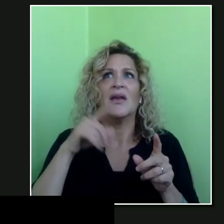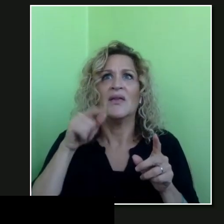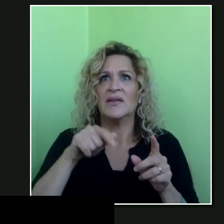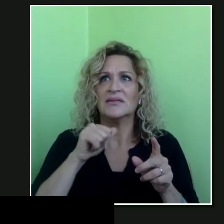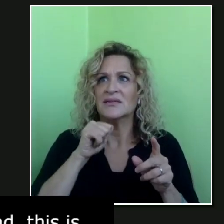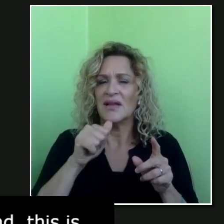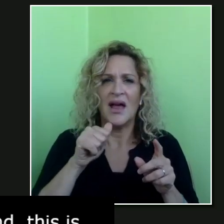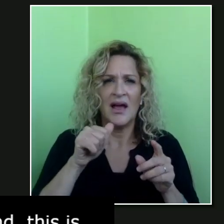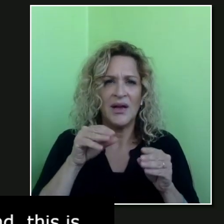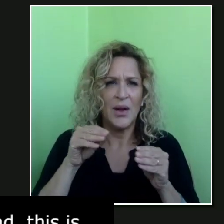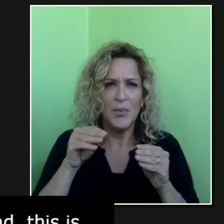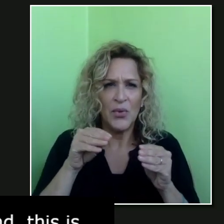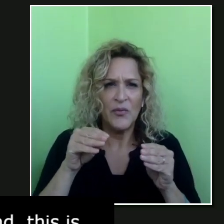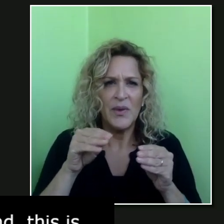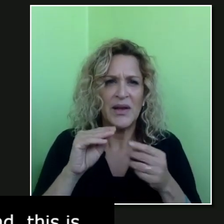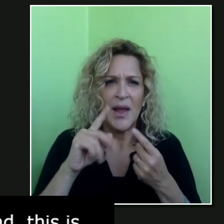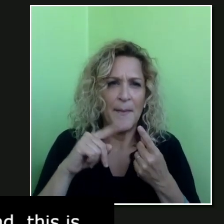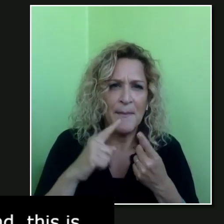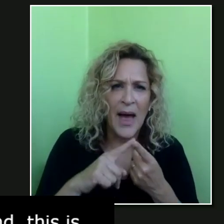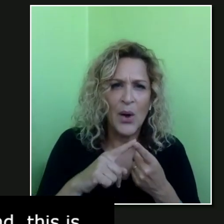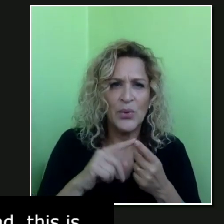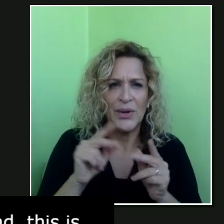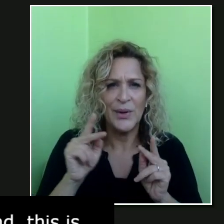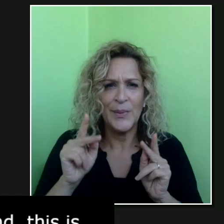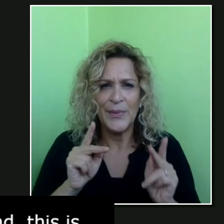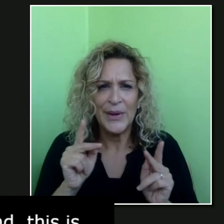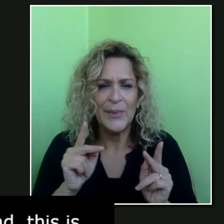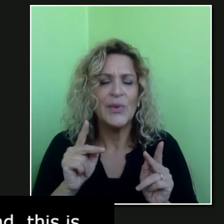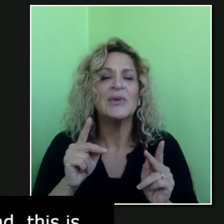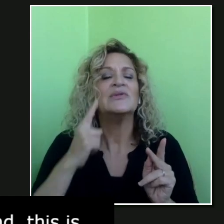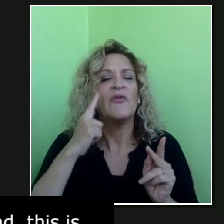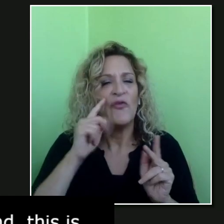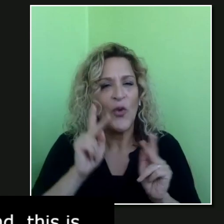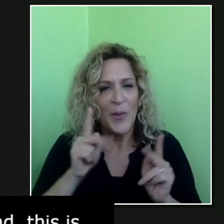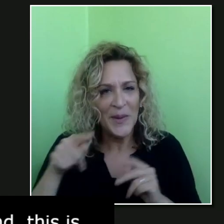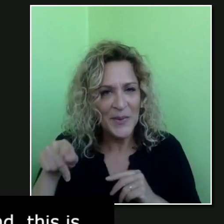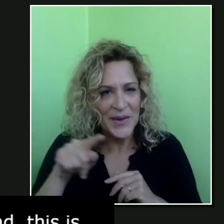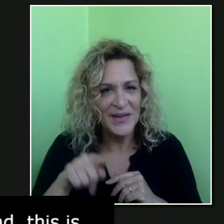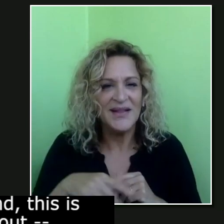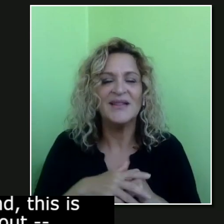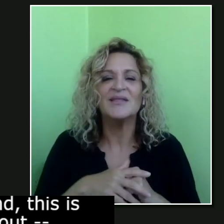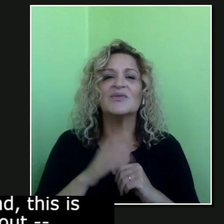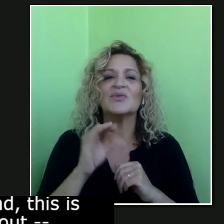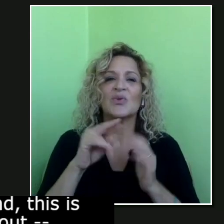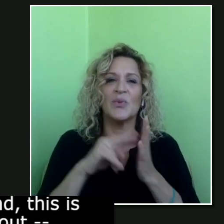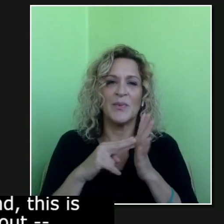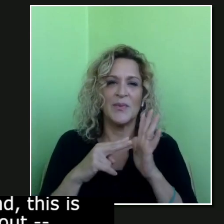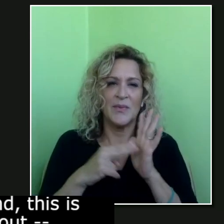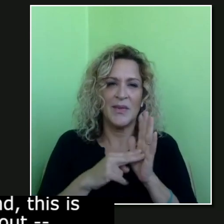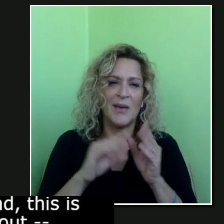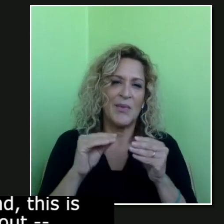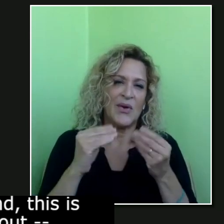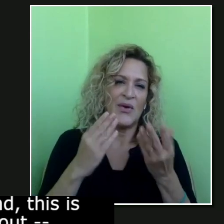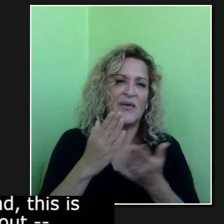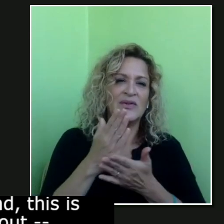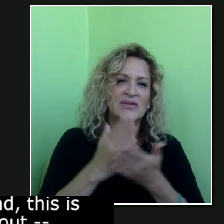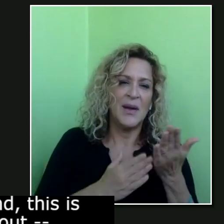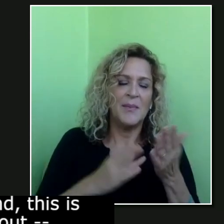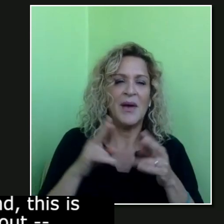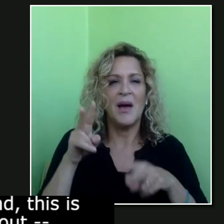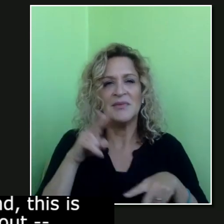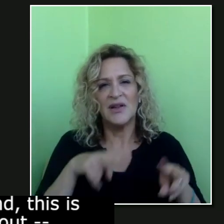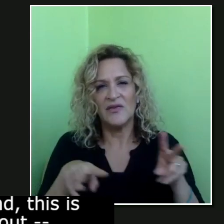movement merely about people. So I just wanted to offer those few observations, having